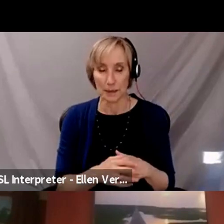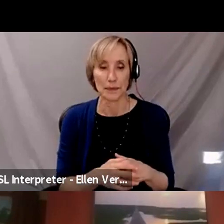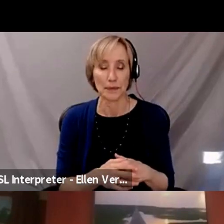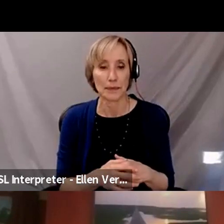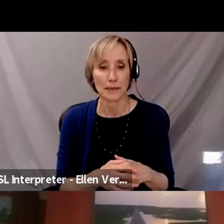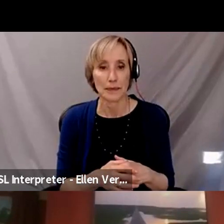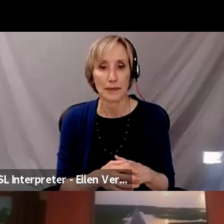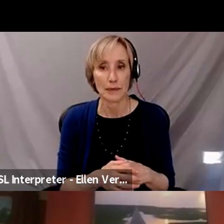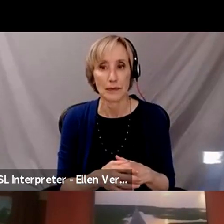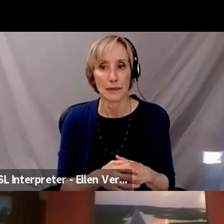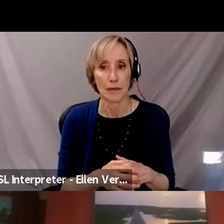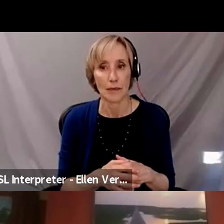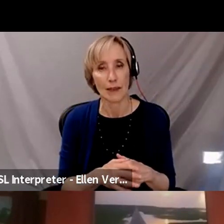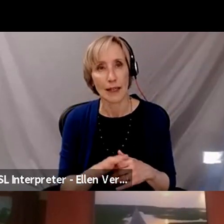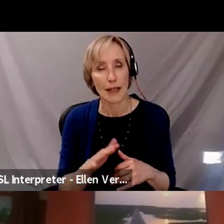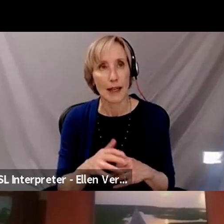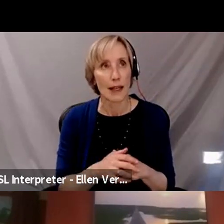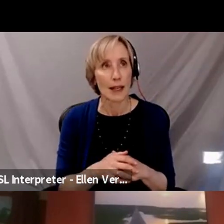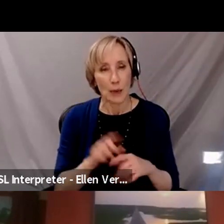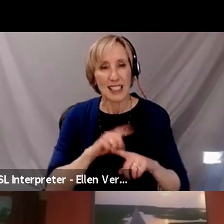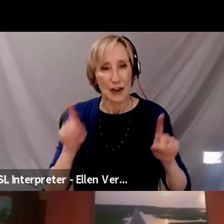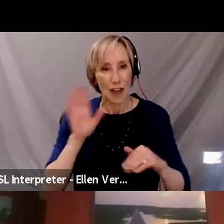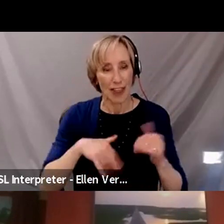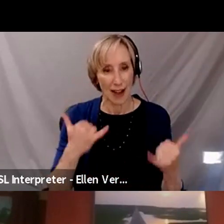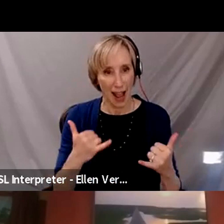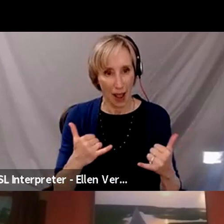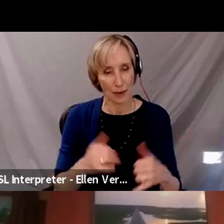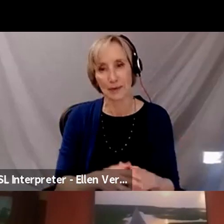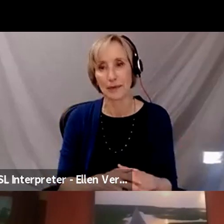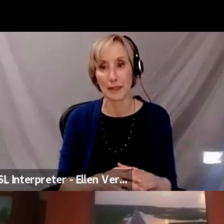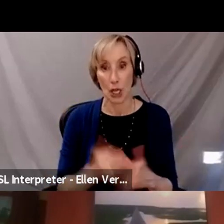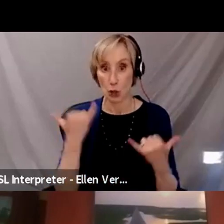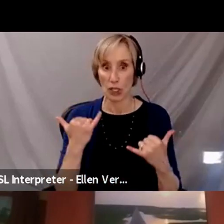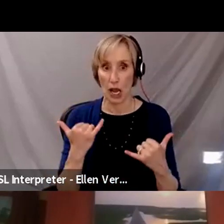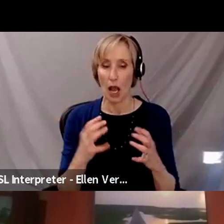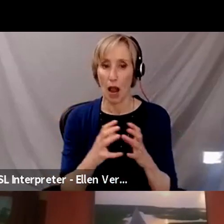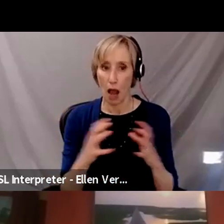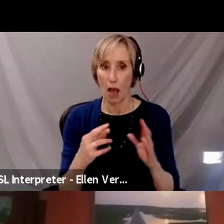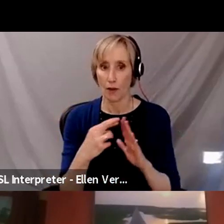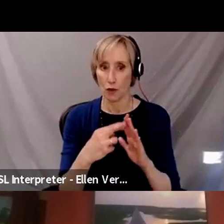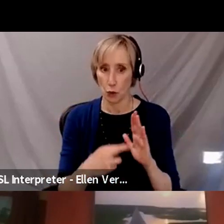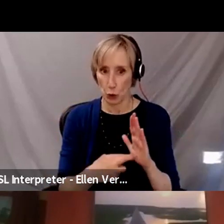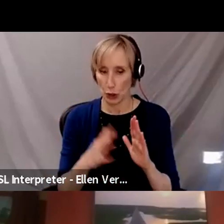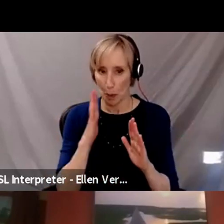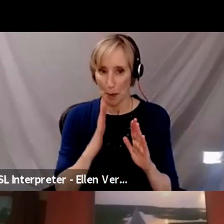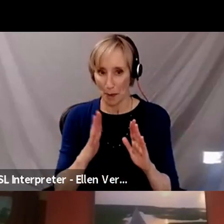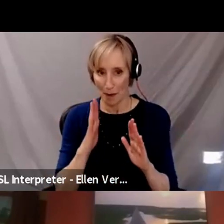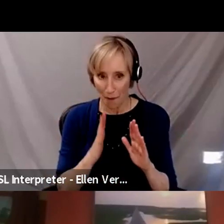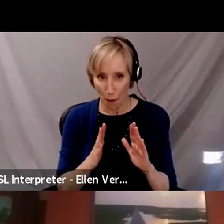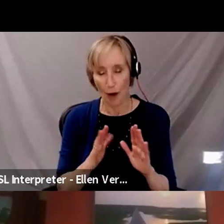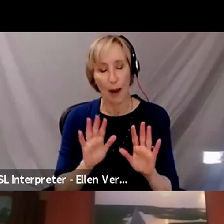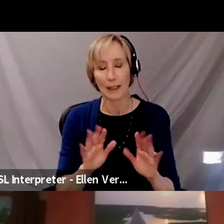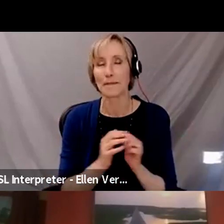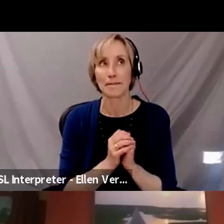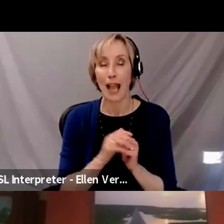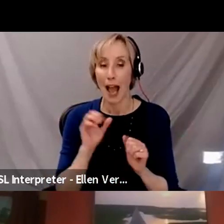wasn't quite as rigid as it is today. And I could talk about this forever,